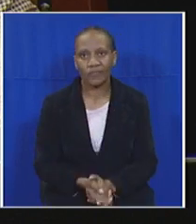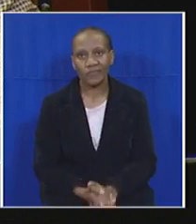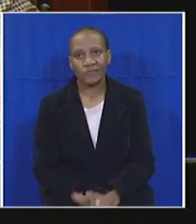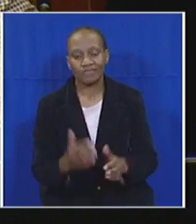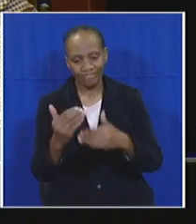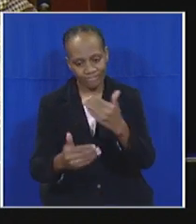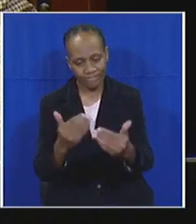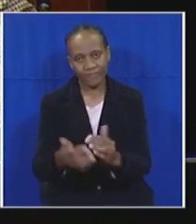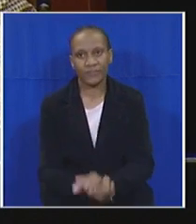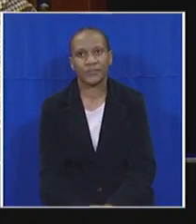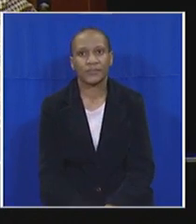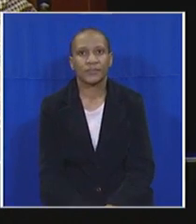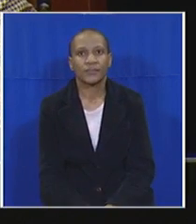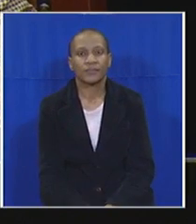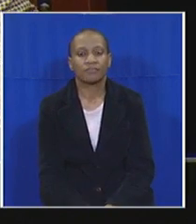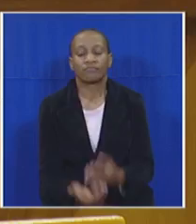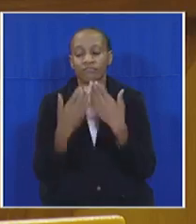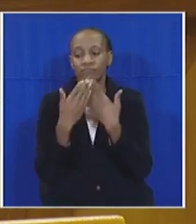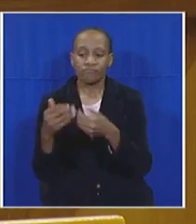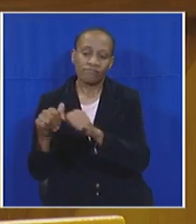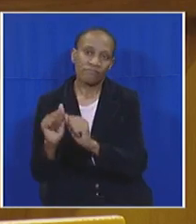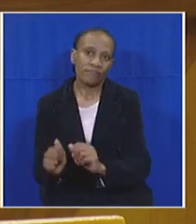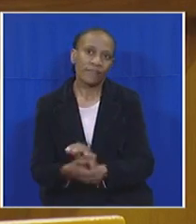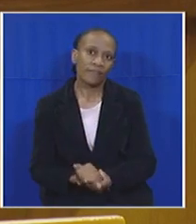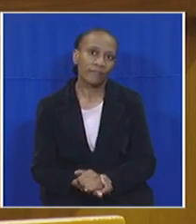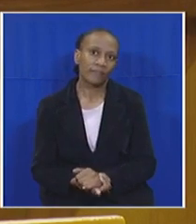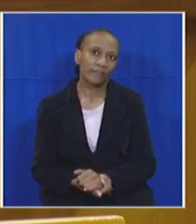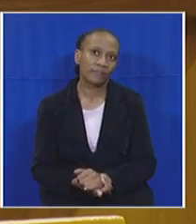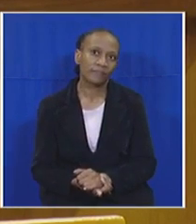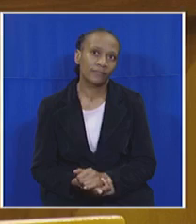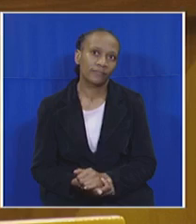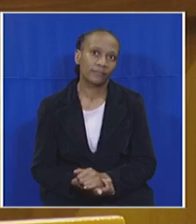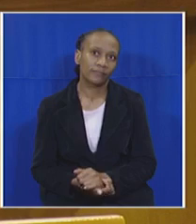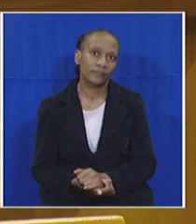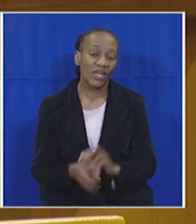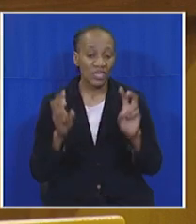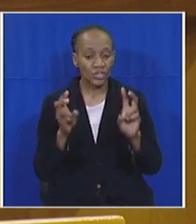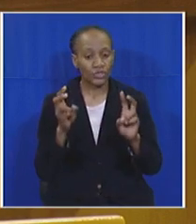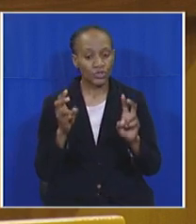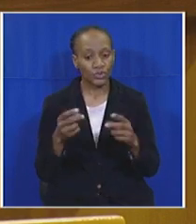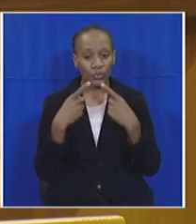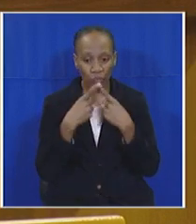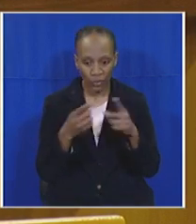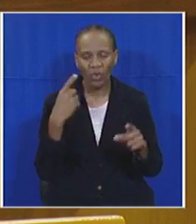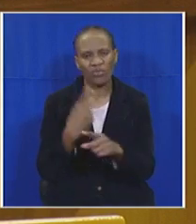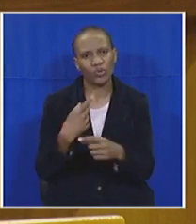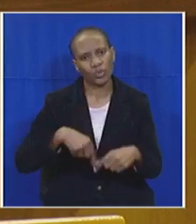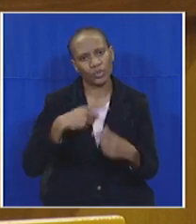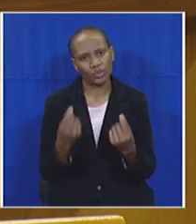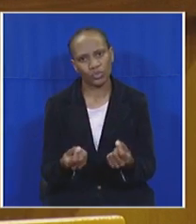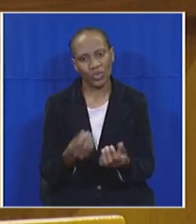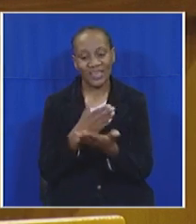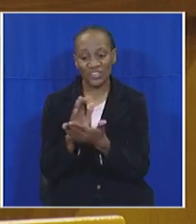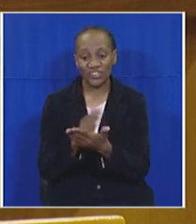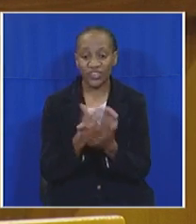you proceed? Thank you, Chair. And we have raised this matter regularly. The percentage of the equitable share budget